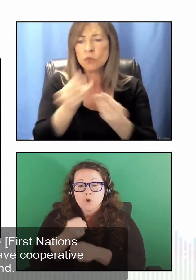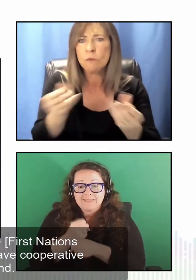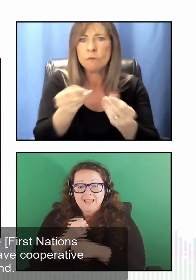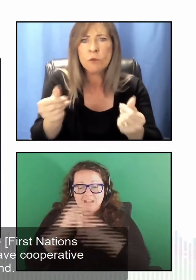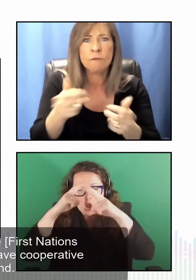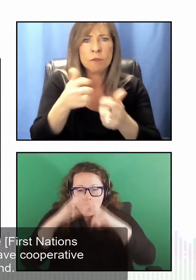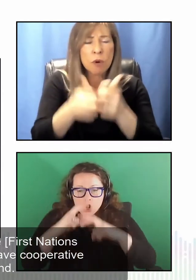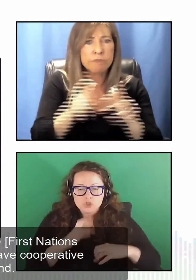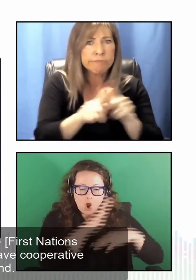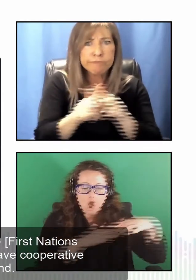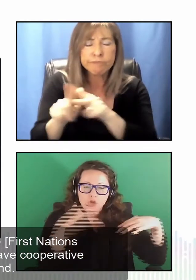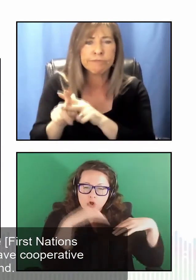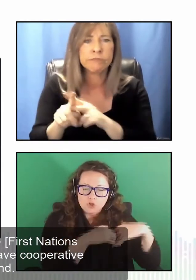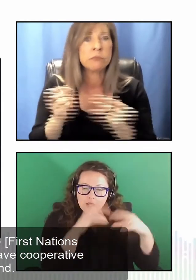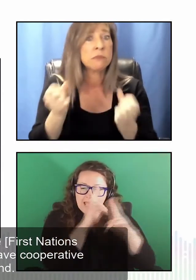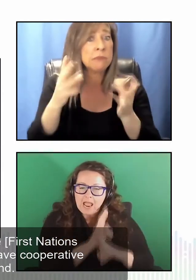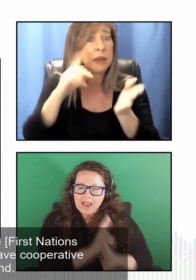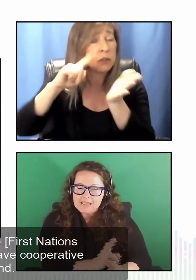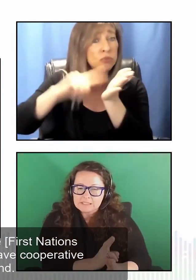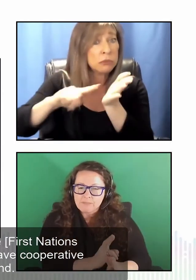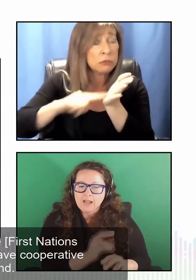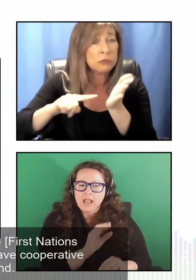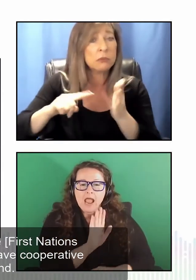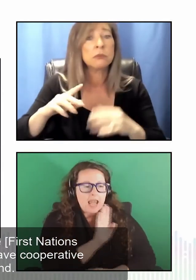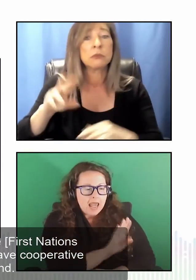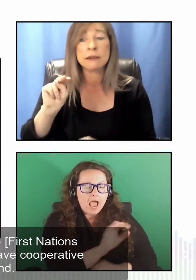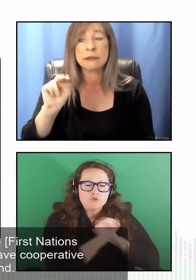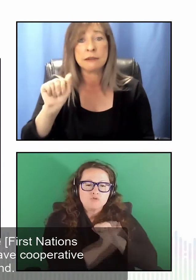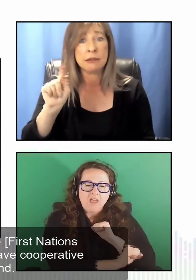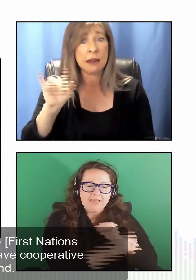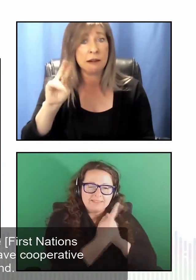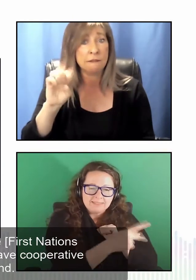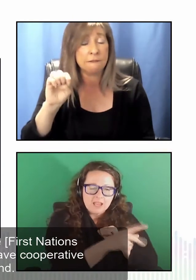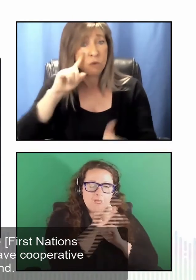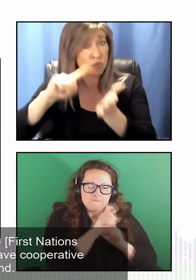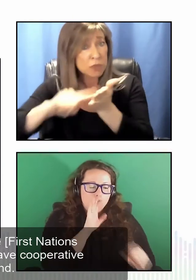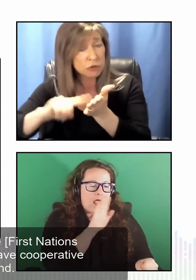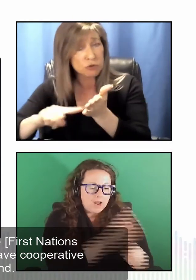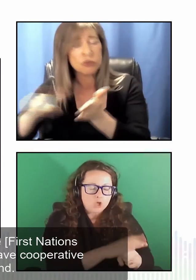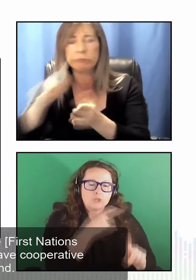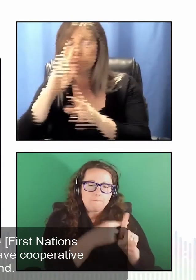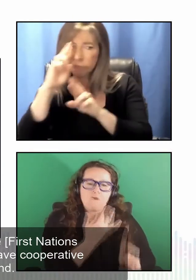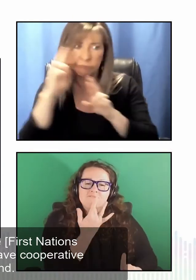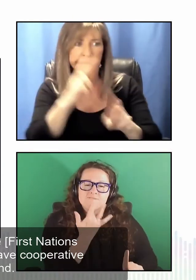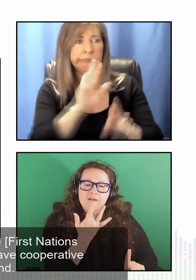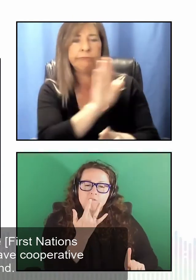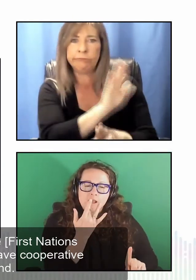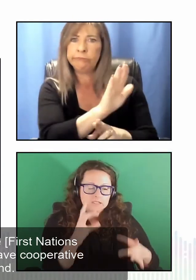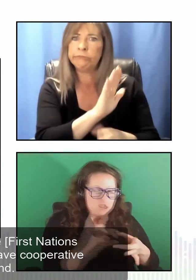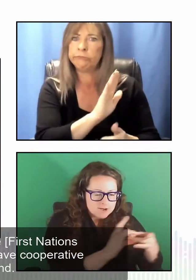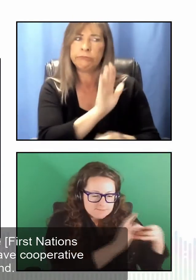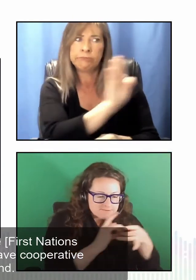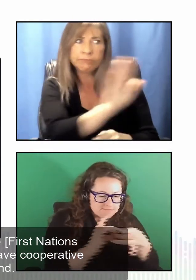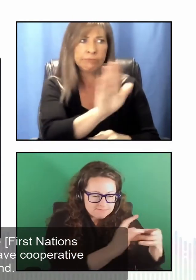Many research, native research, respect the authority of the natives, and